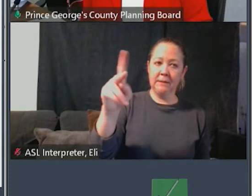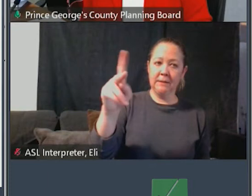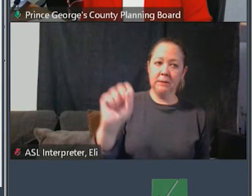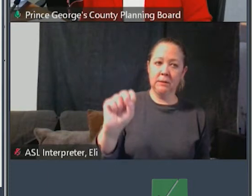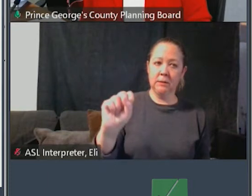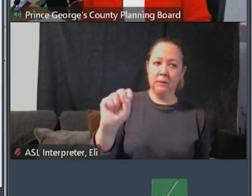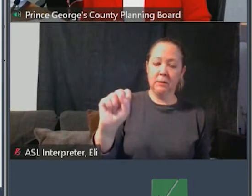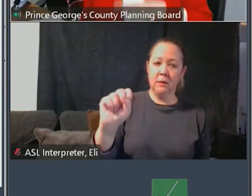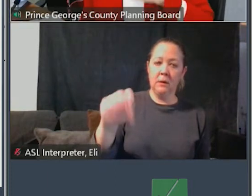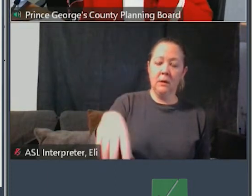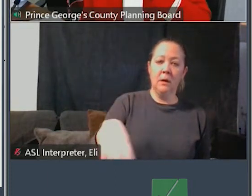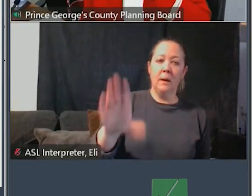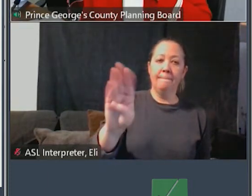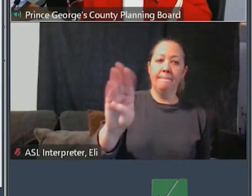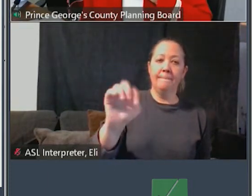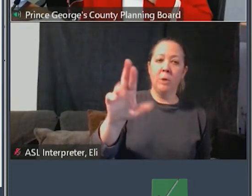Cortez Scott?